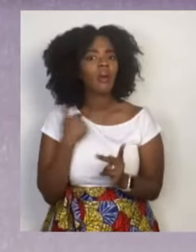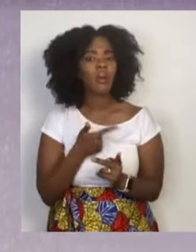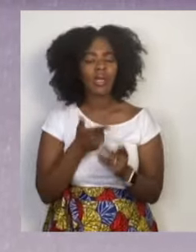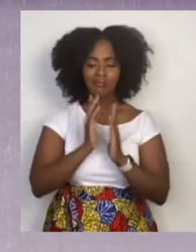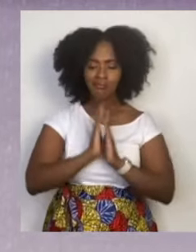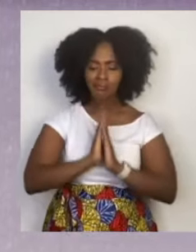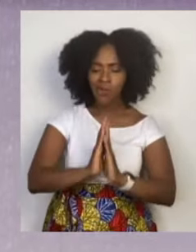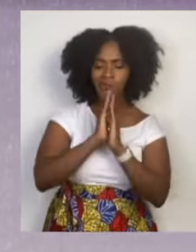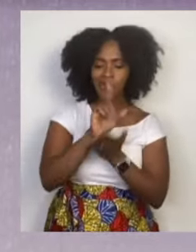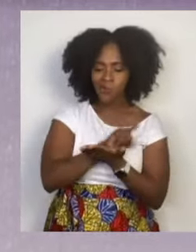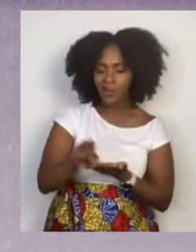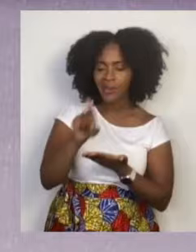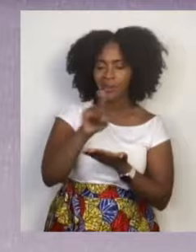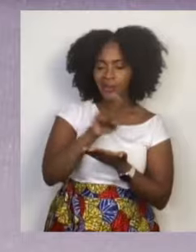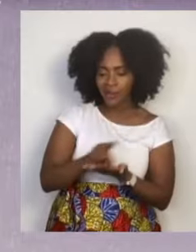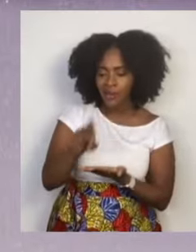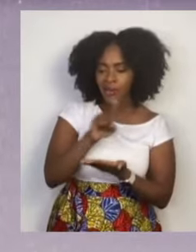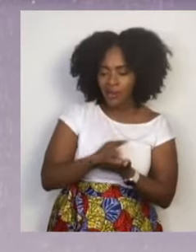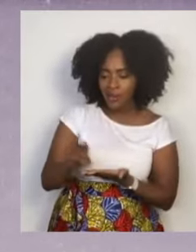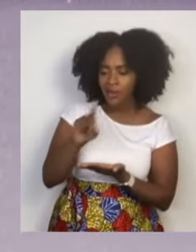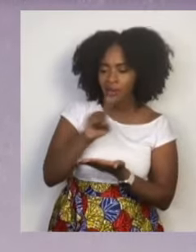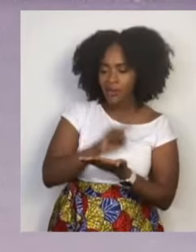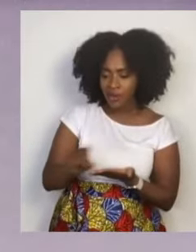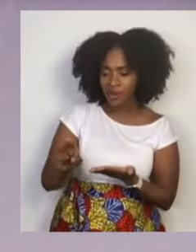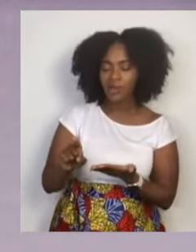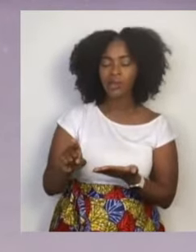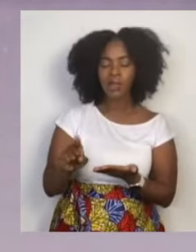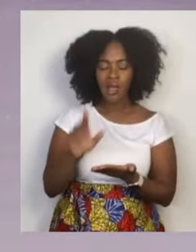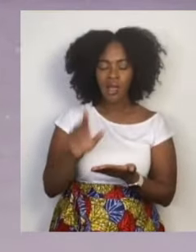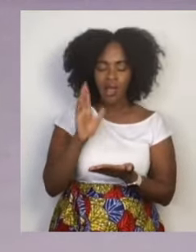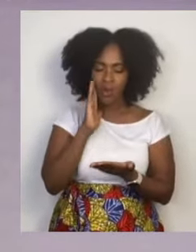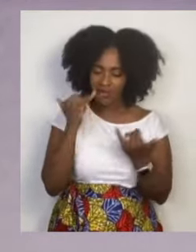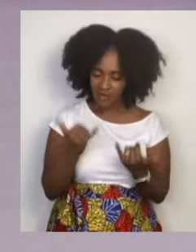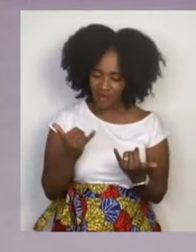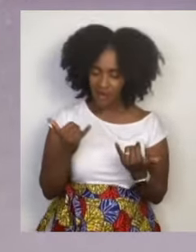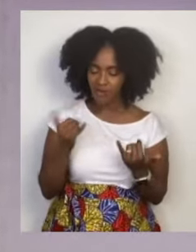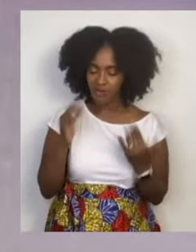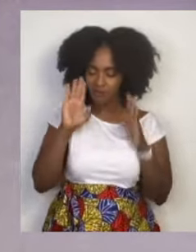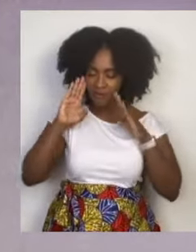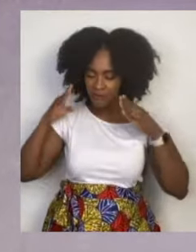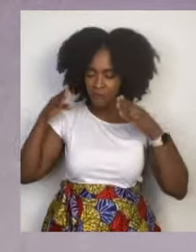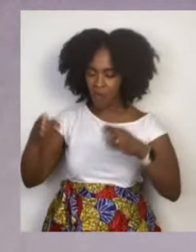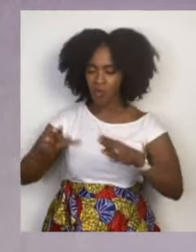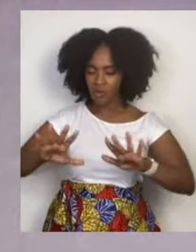put their hands toward you. And we're going to pray for you today.